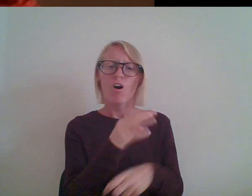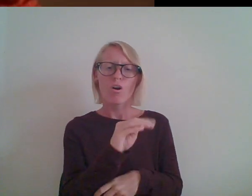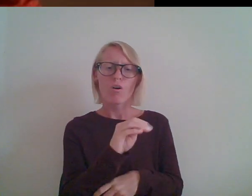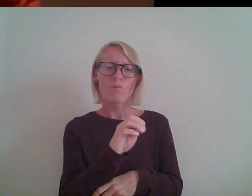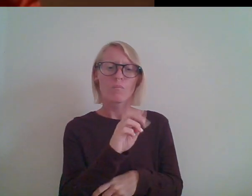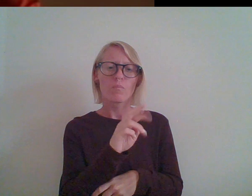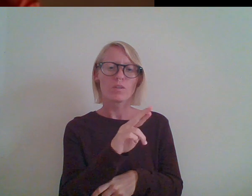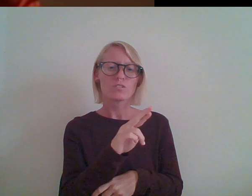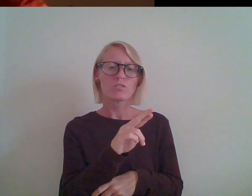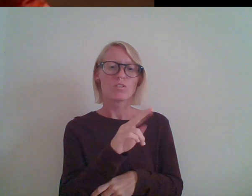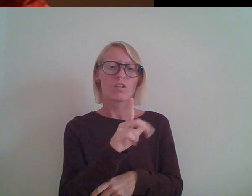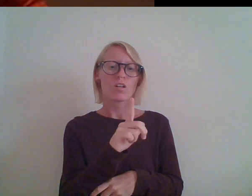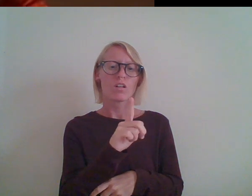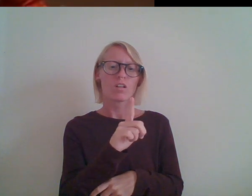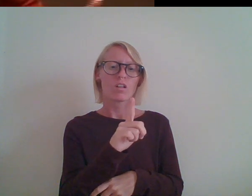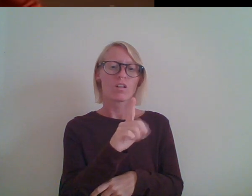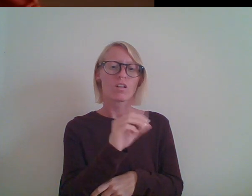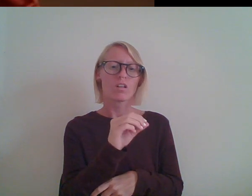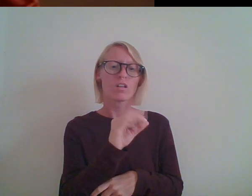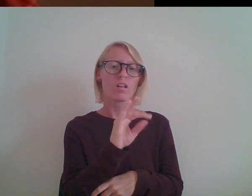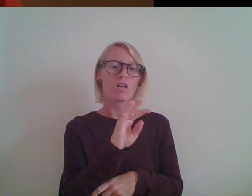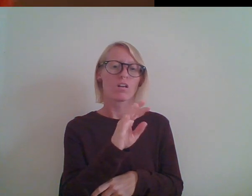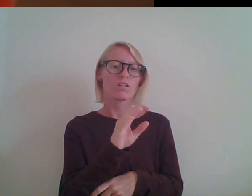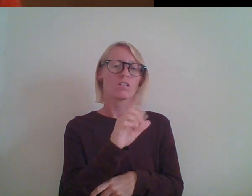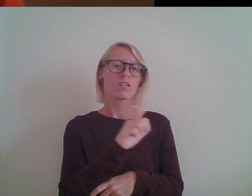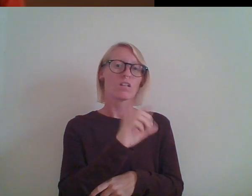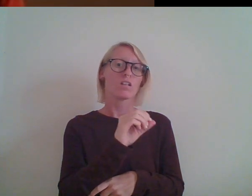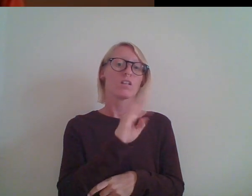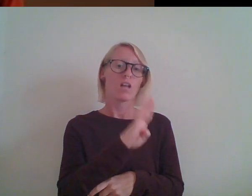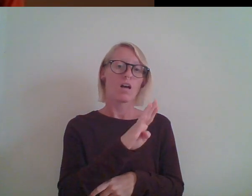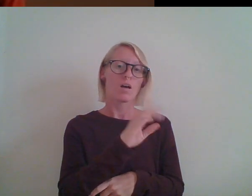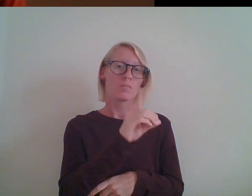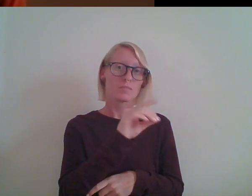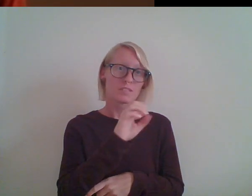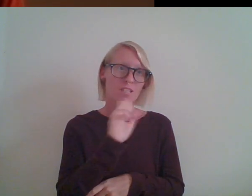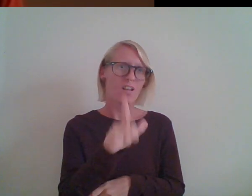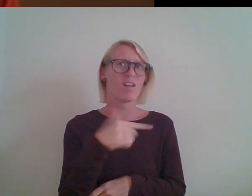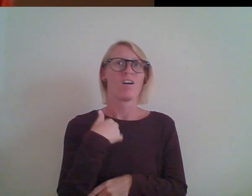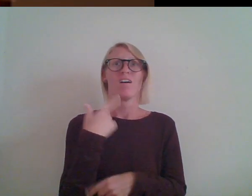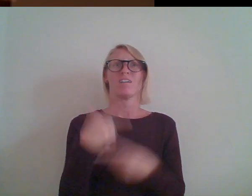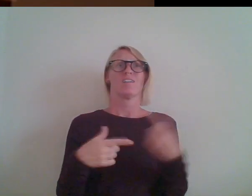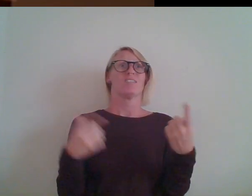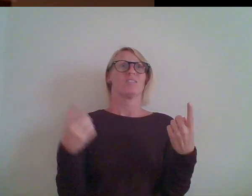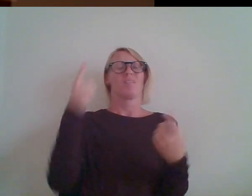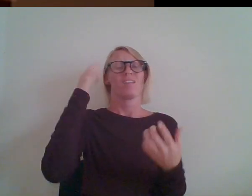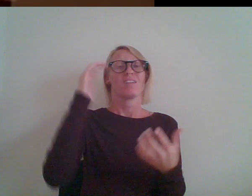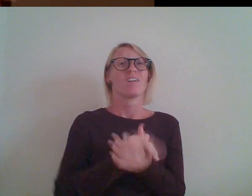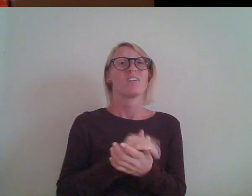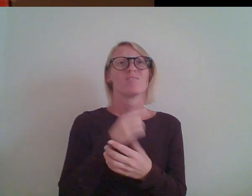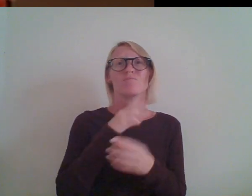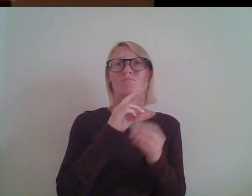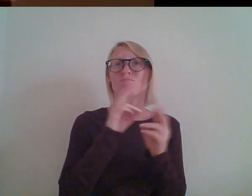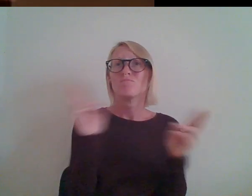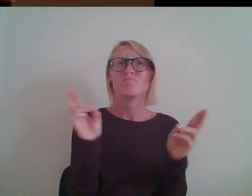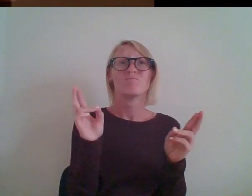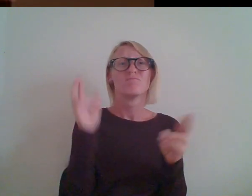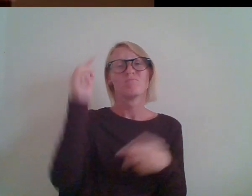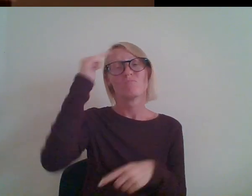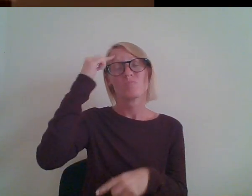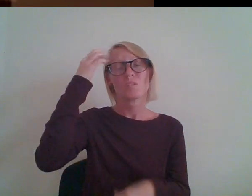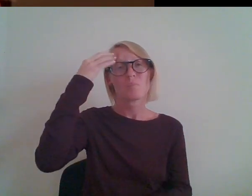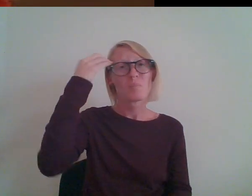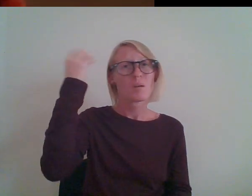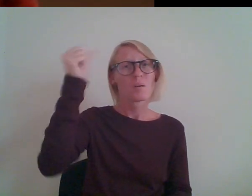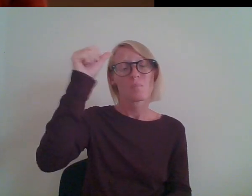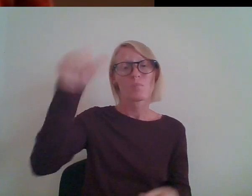I don't believe it. I can't remember a thing. How many of you heard that? Those of you who teach, I could retire now if I had $1